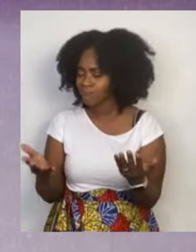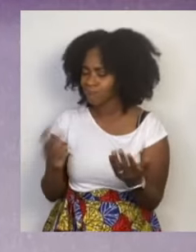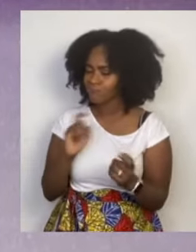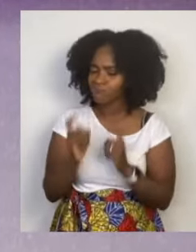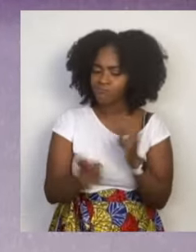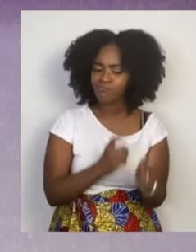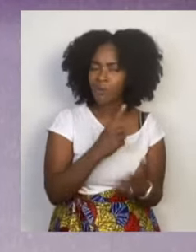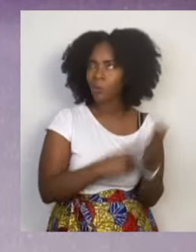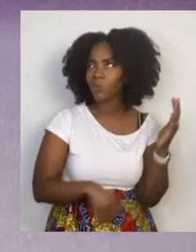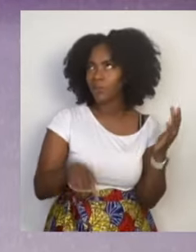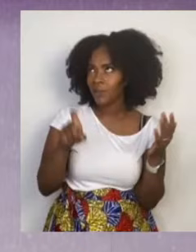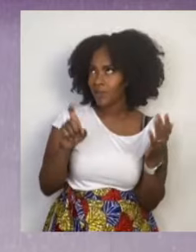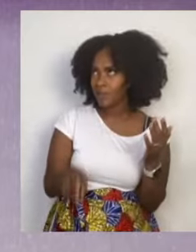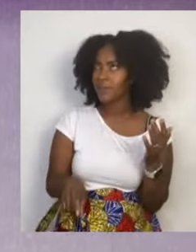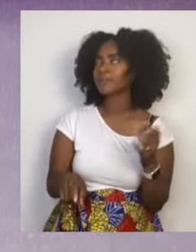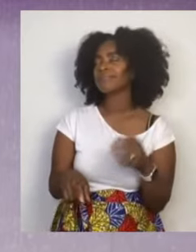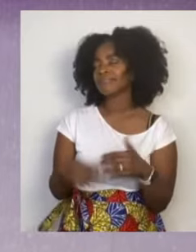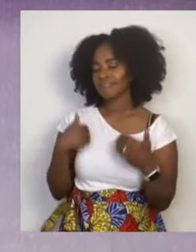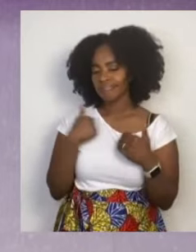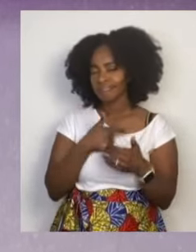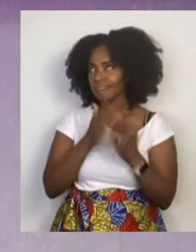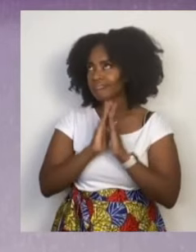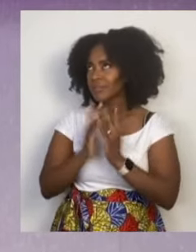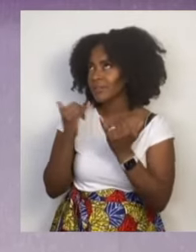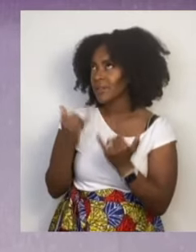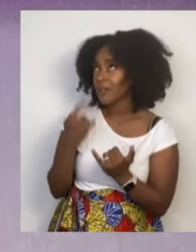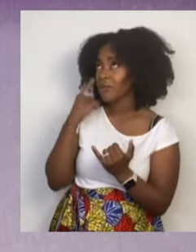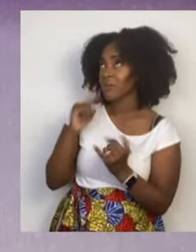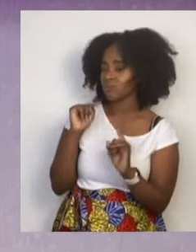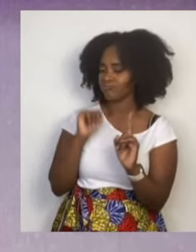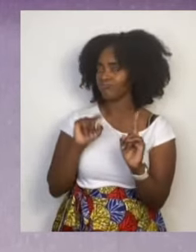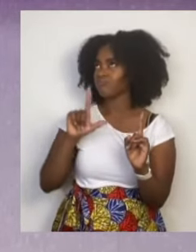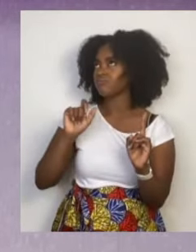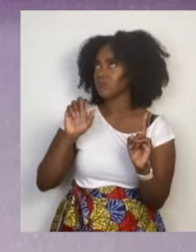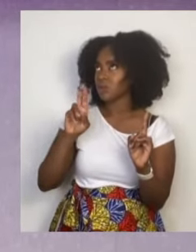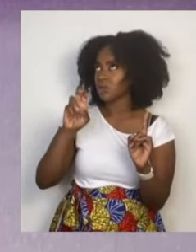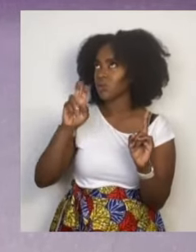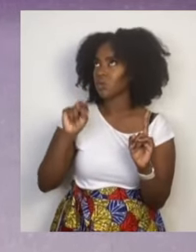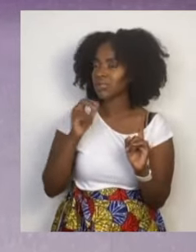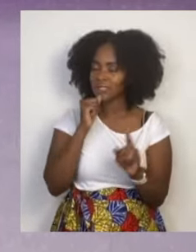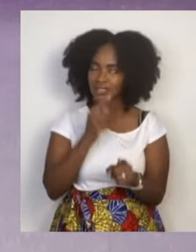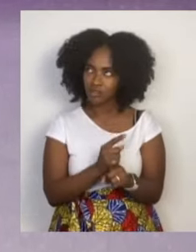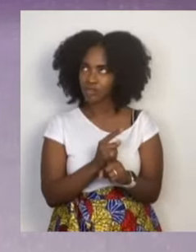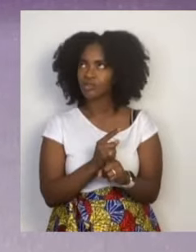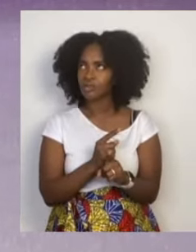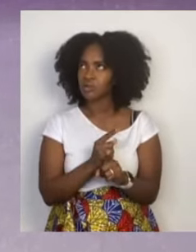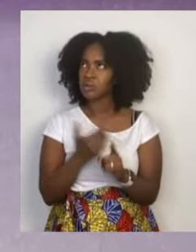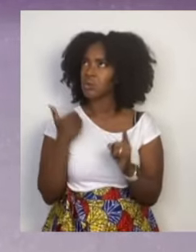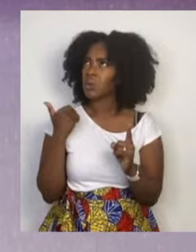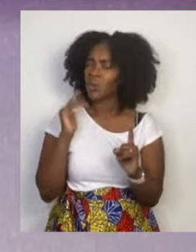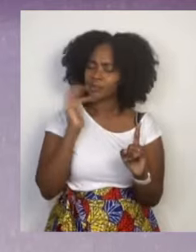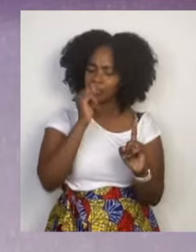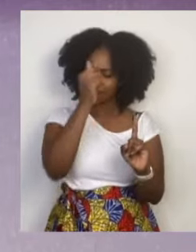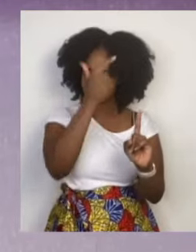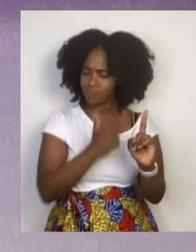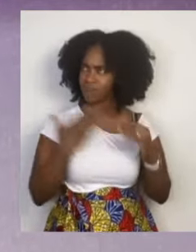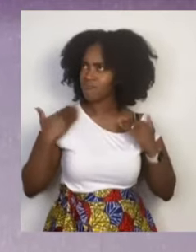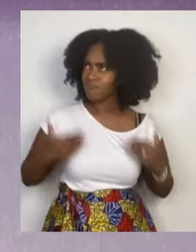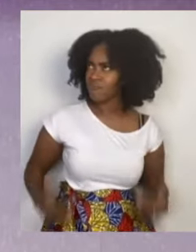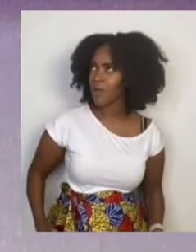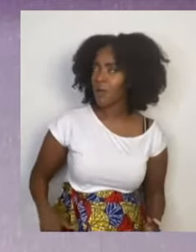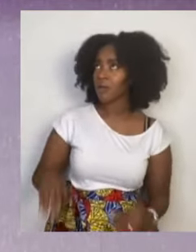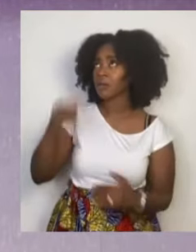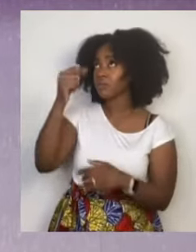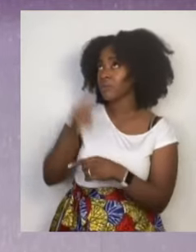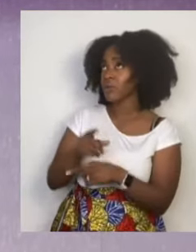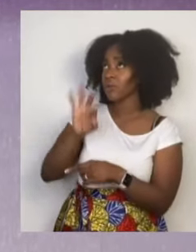that you would touch her from the top of her head to the soles of her feet. We lift up Brother Floyd. We lift up Brother Joshua. We lift